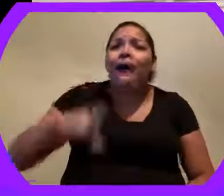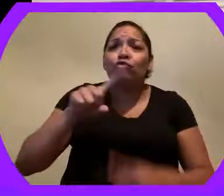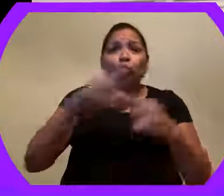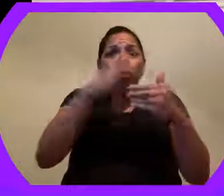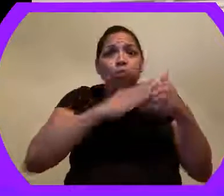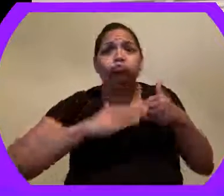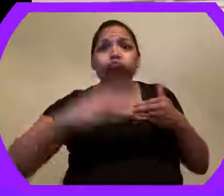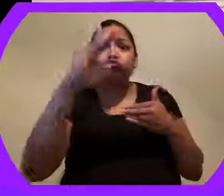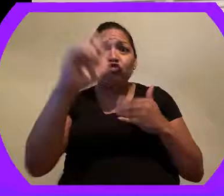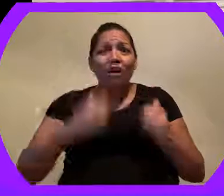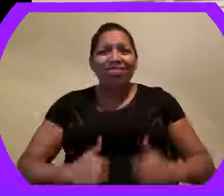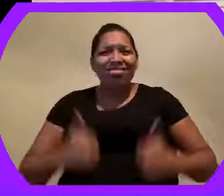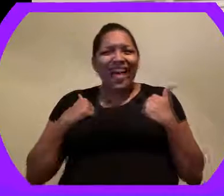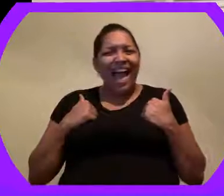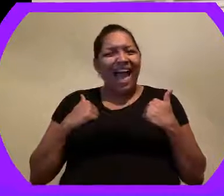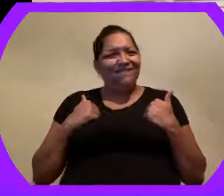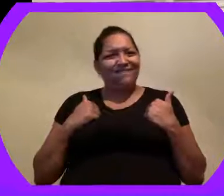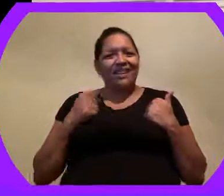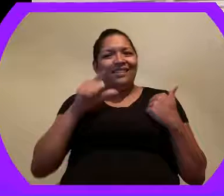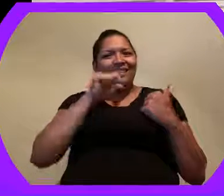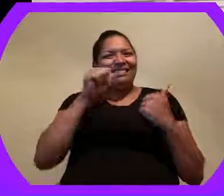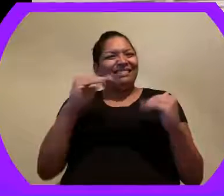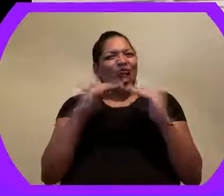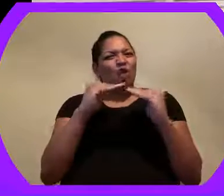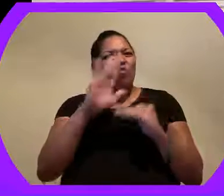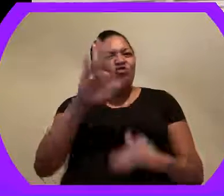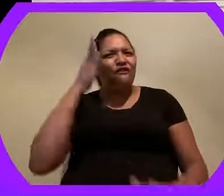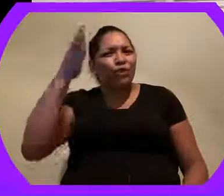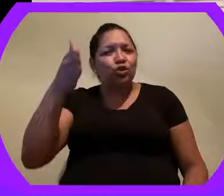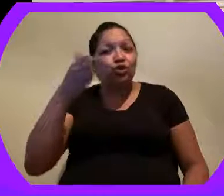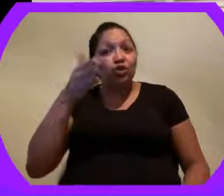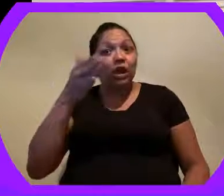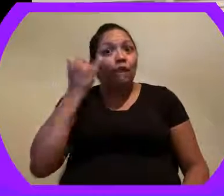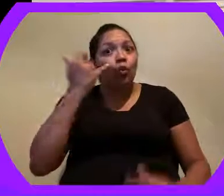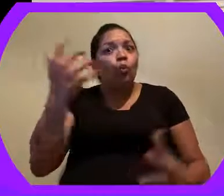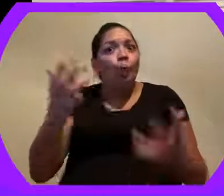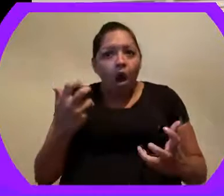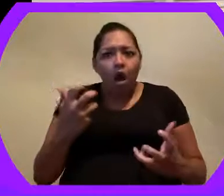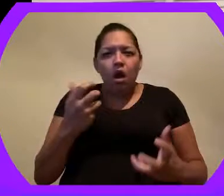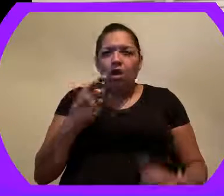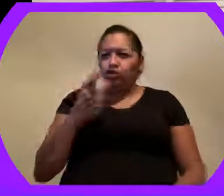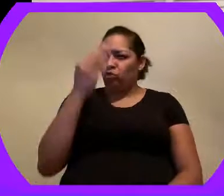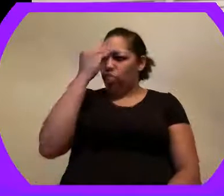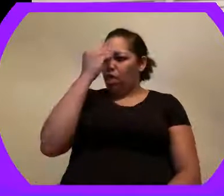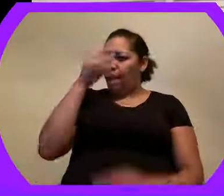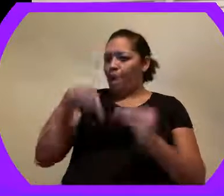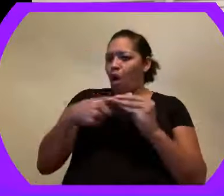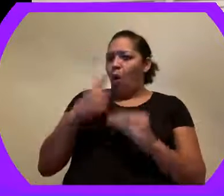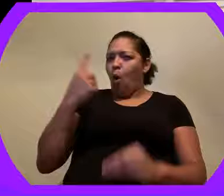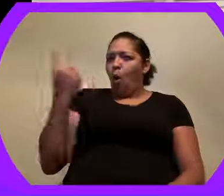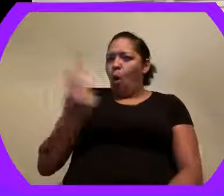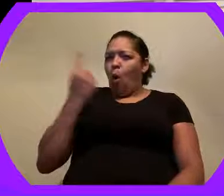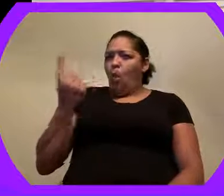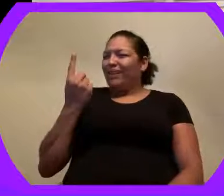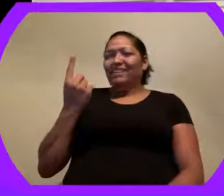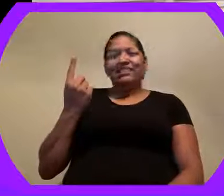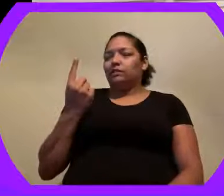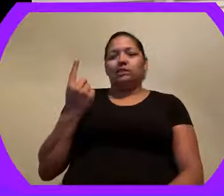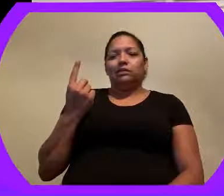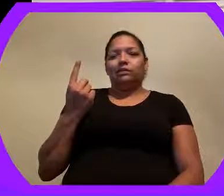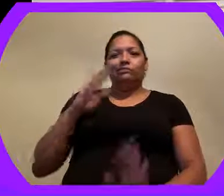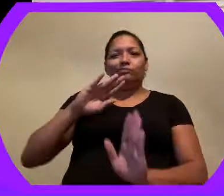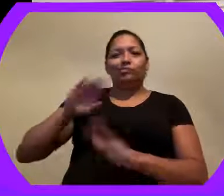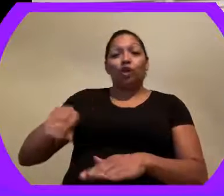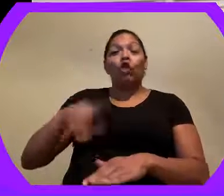way. I'm just sharing that you don't have to feel that way for the rest of your life. Your past doesn't equal your future unless you want it to, unless you think about that all the